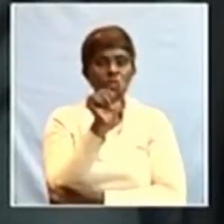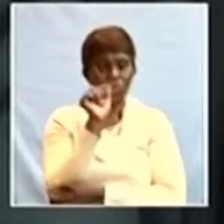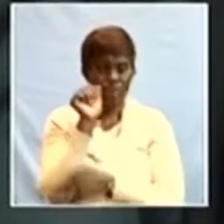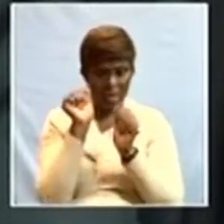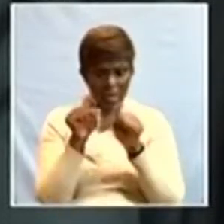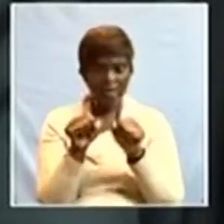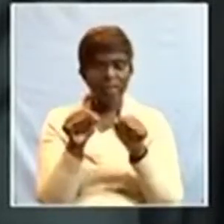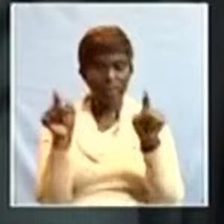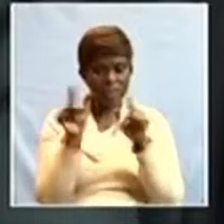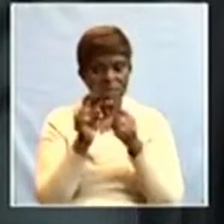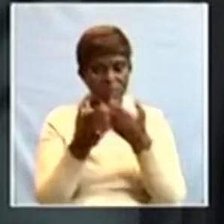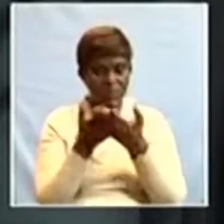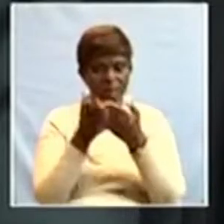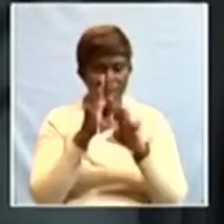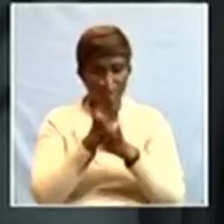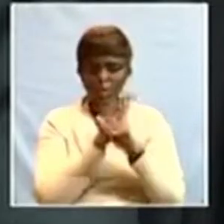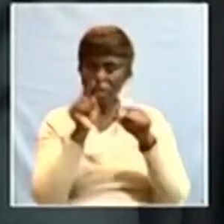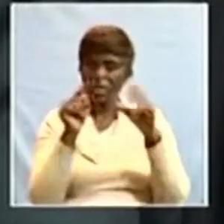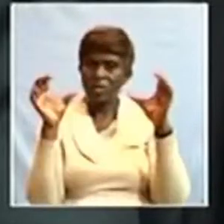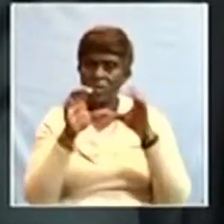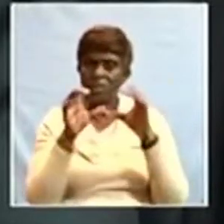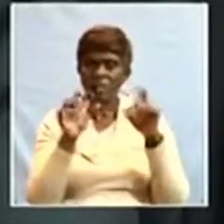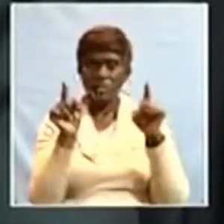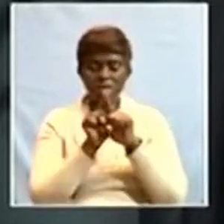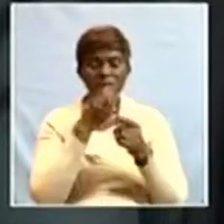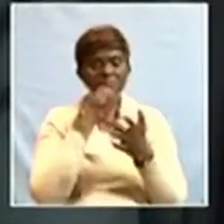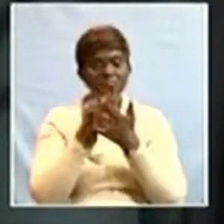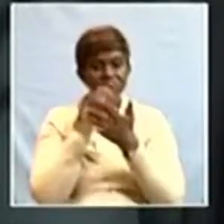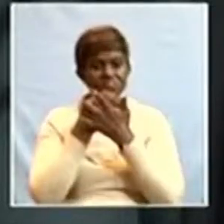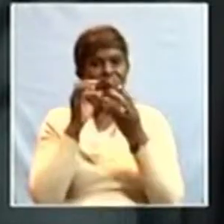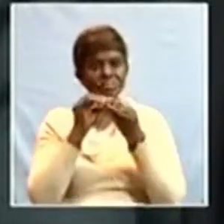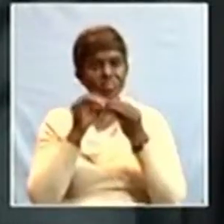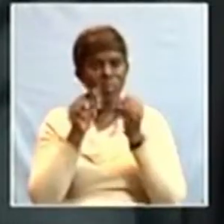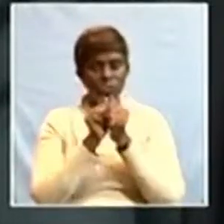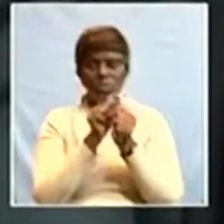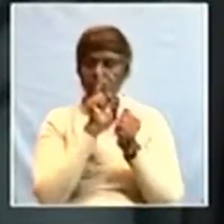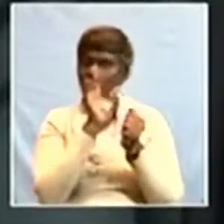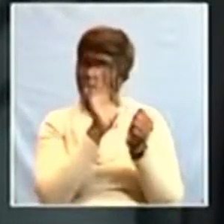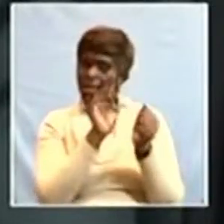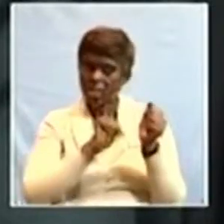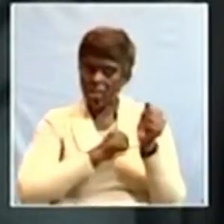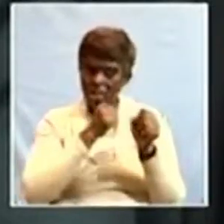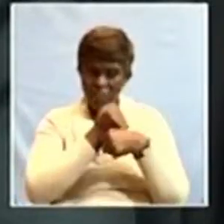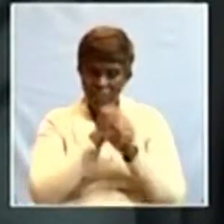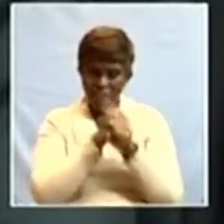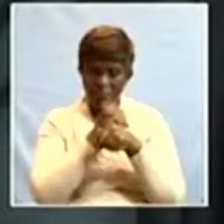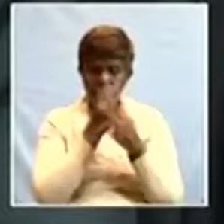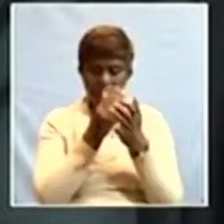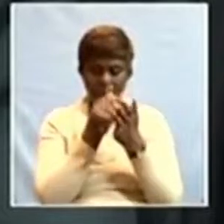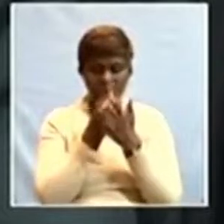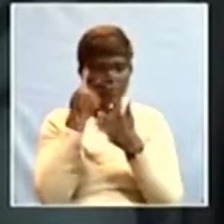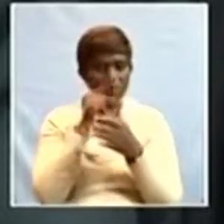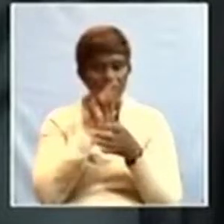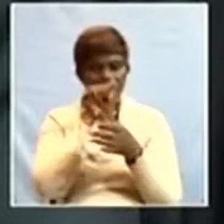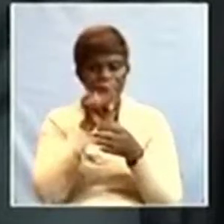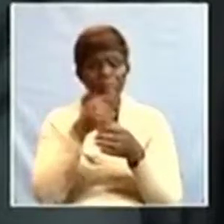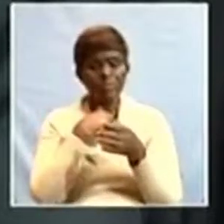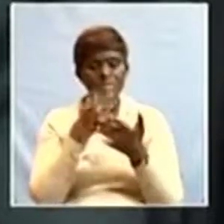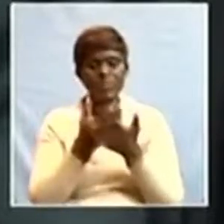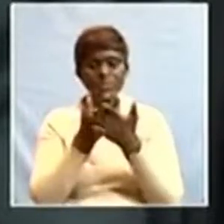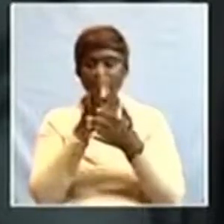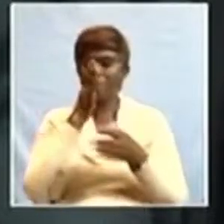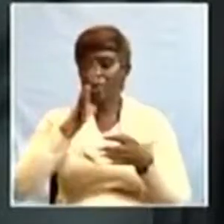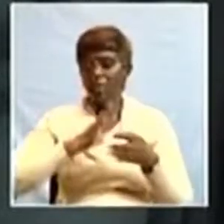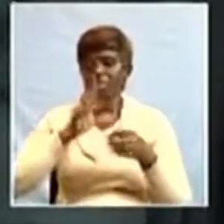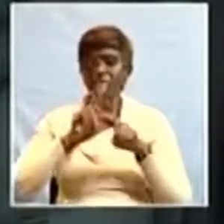can submit before this committee as evidence or proof that indeed we made recoveries through insurance? I submit, Madam